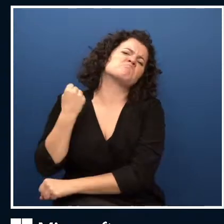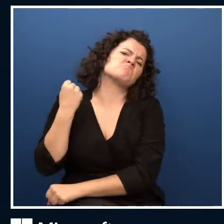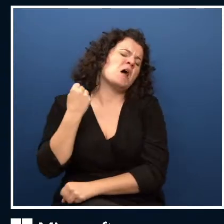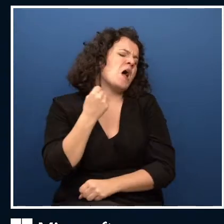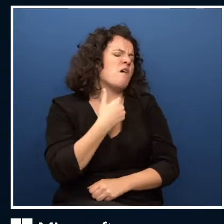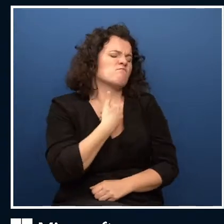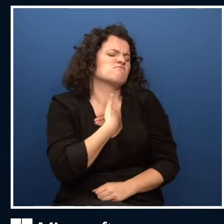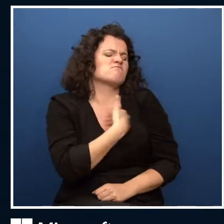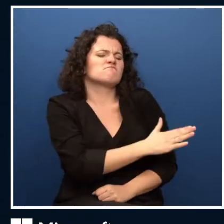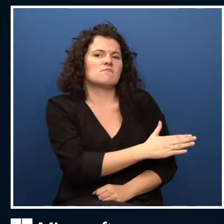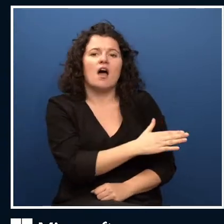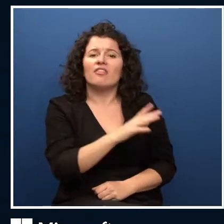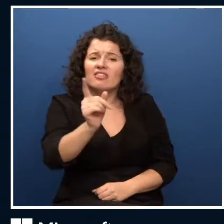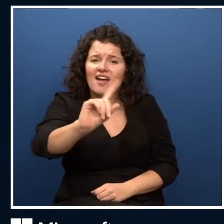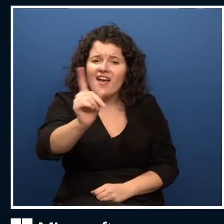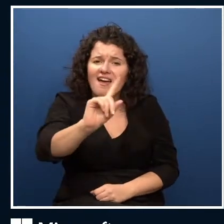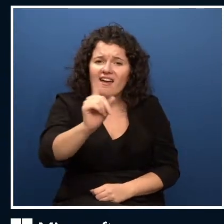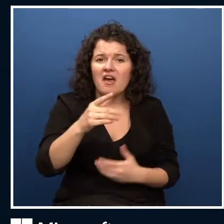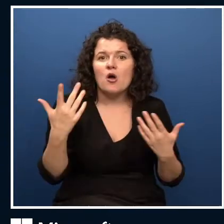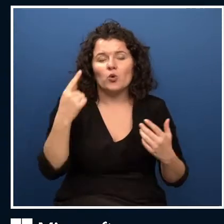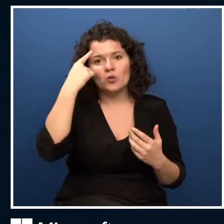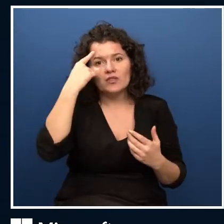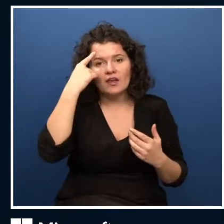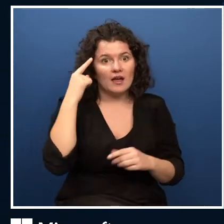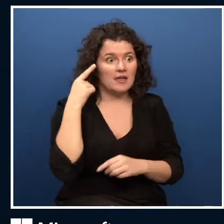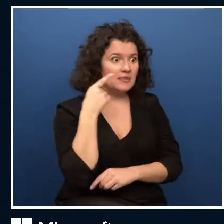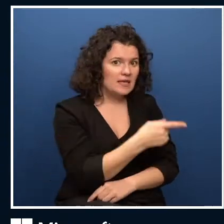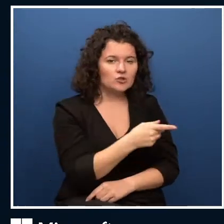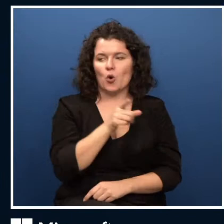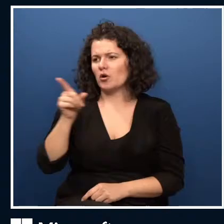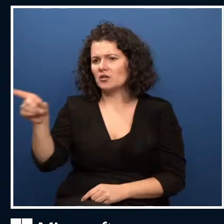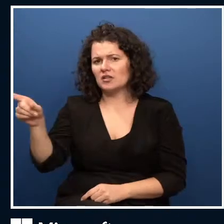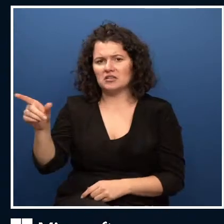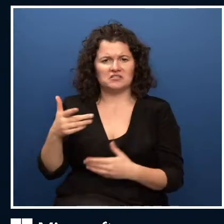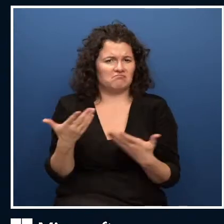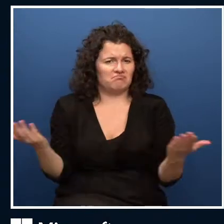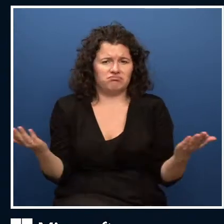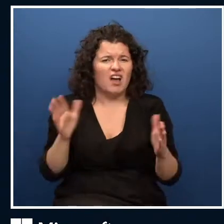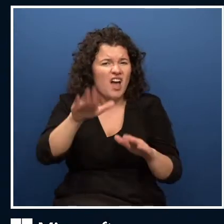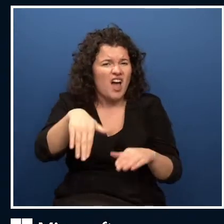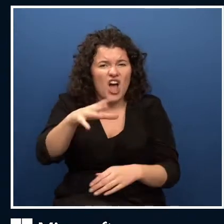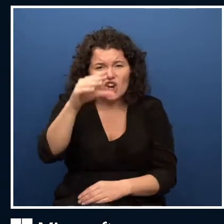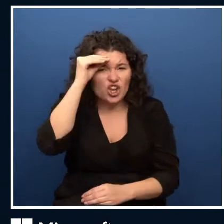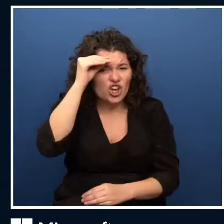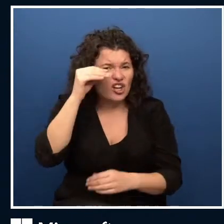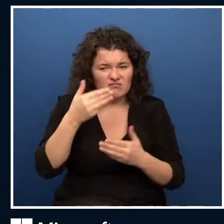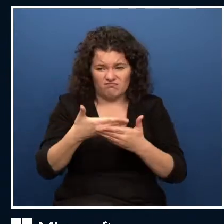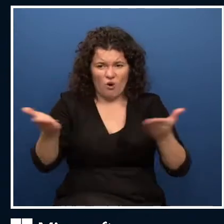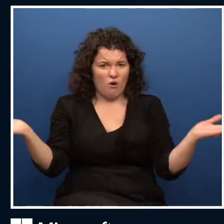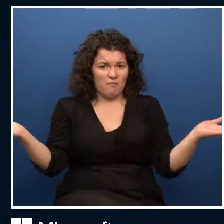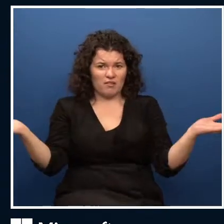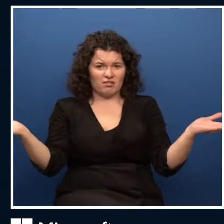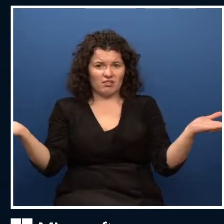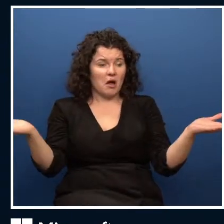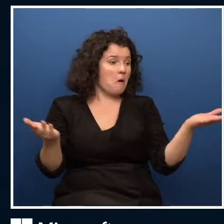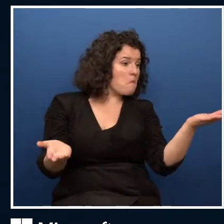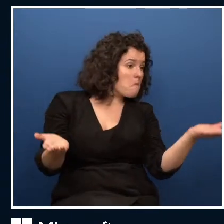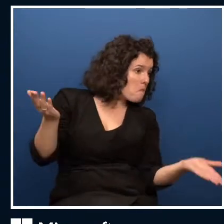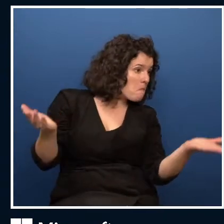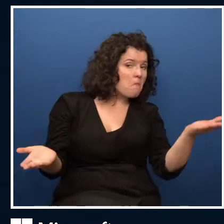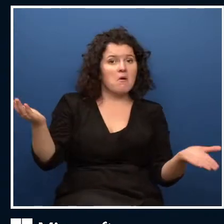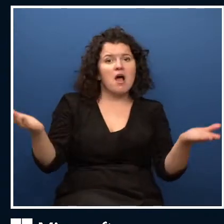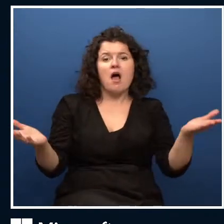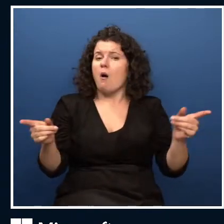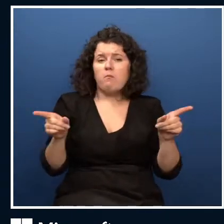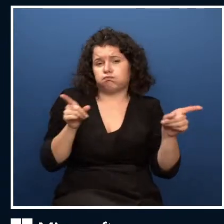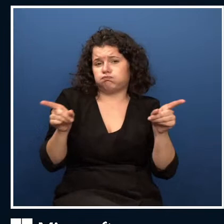that thinking that I would only go to big companies. So for learning, you have the open ground, be it startup, be it big organizations, just